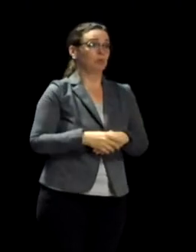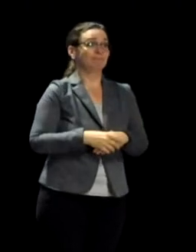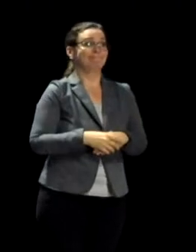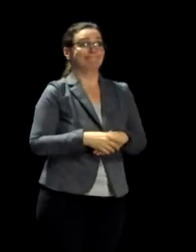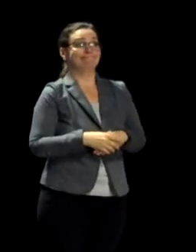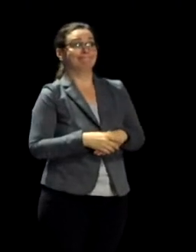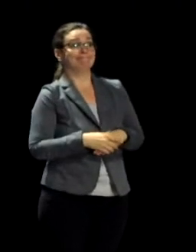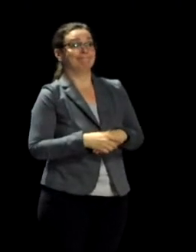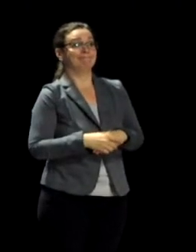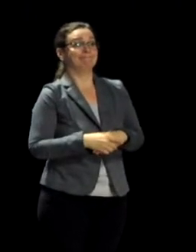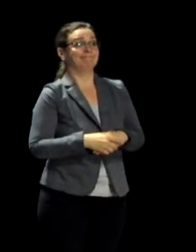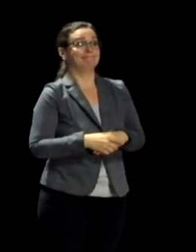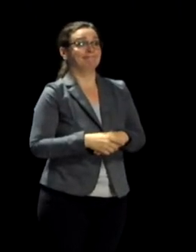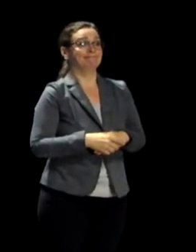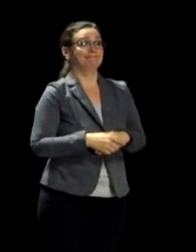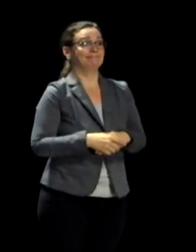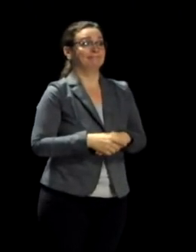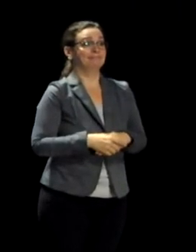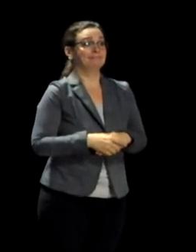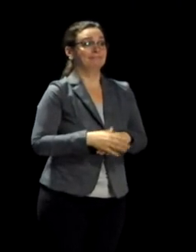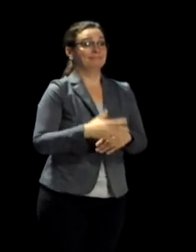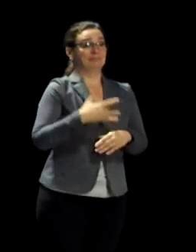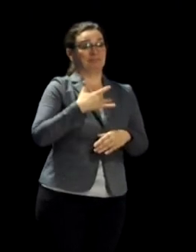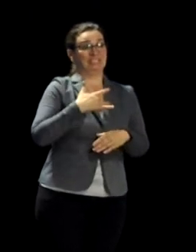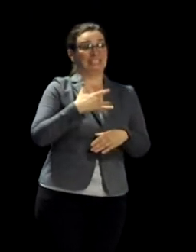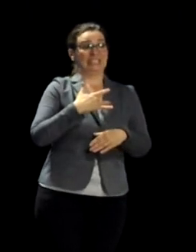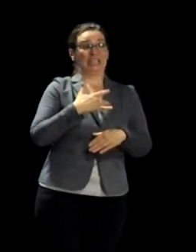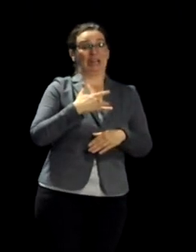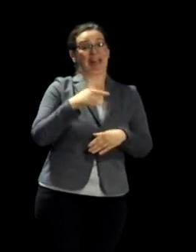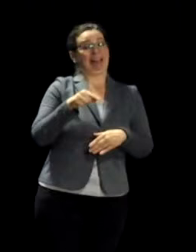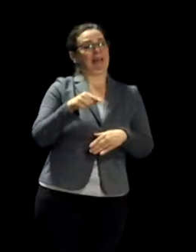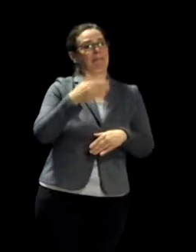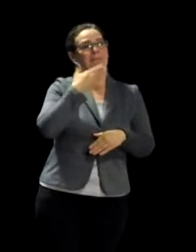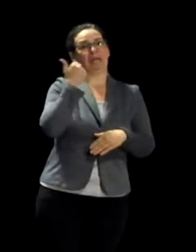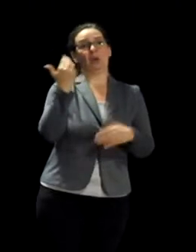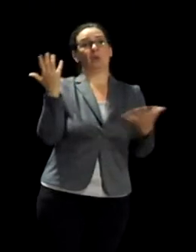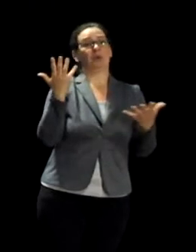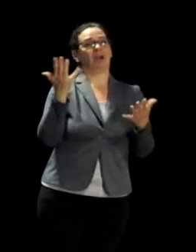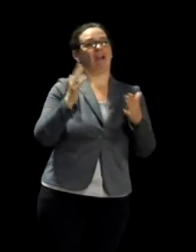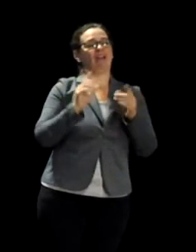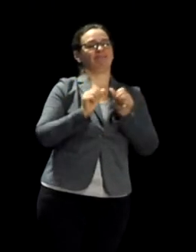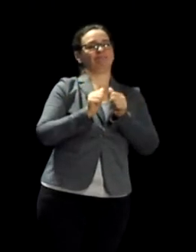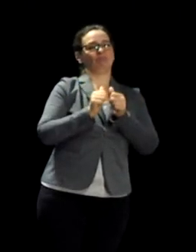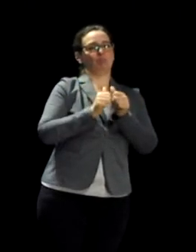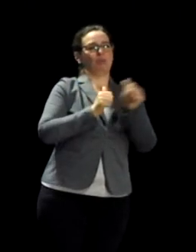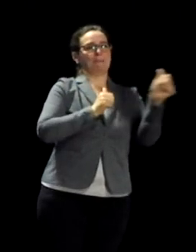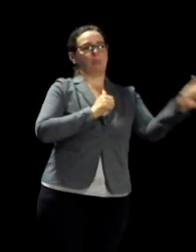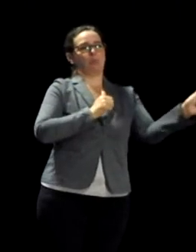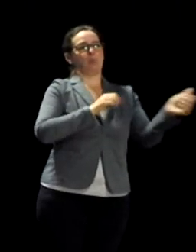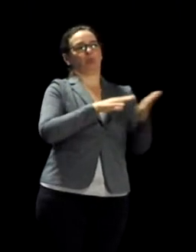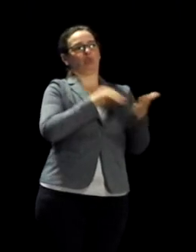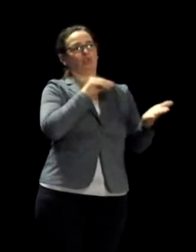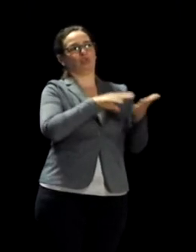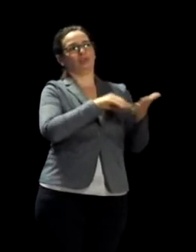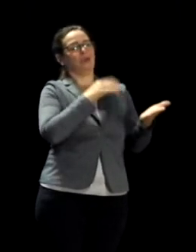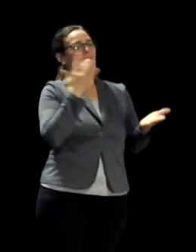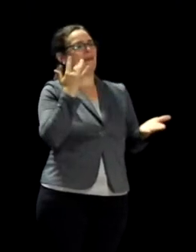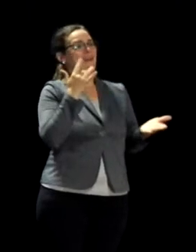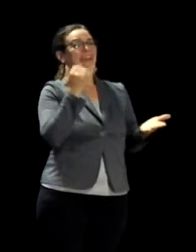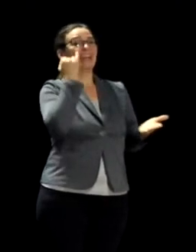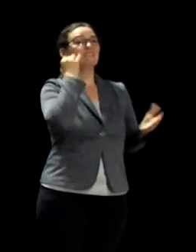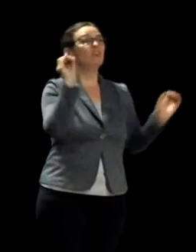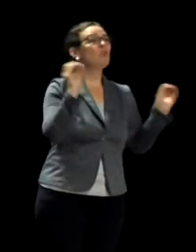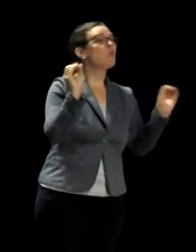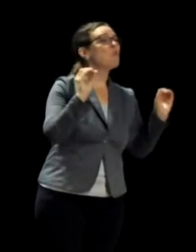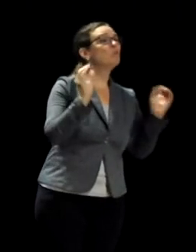distance learning is better than no learning. It is not a substitute for schools. And certainly the economy, if we can't figure out a way